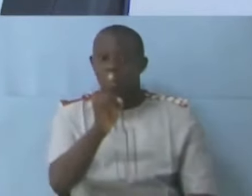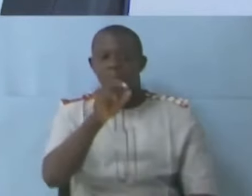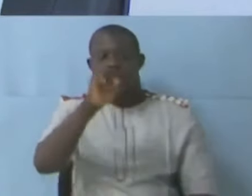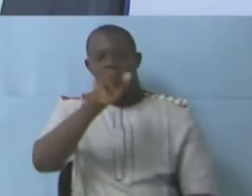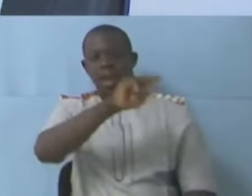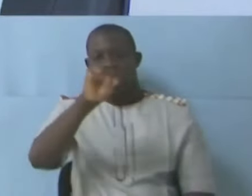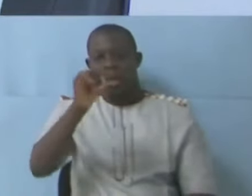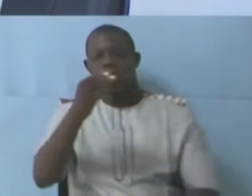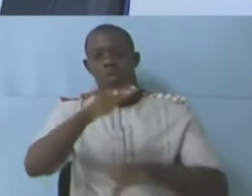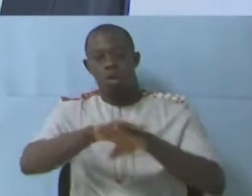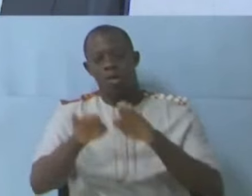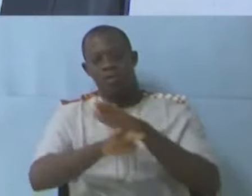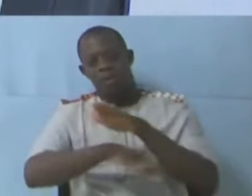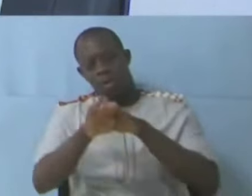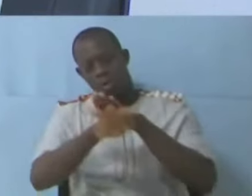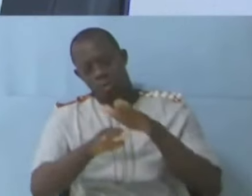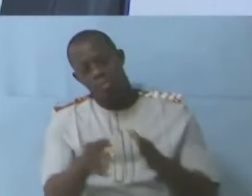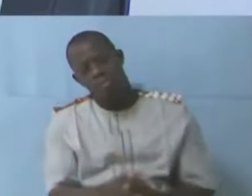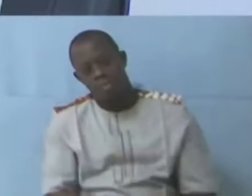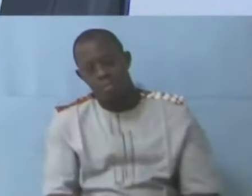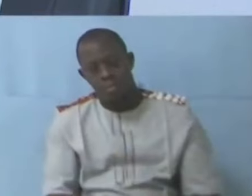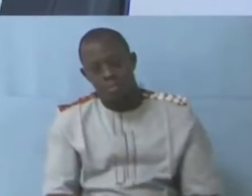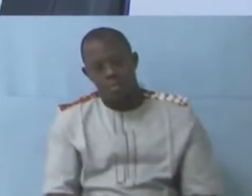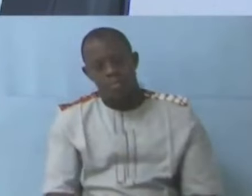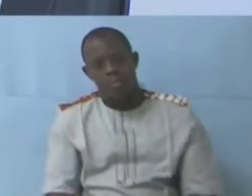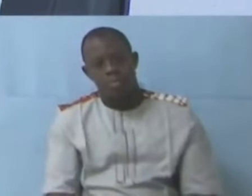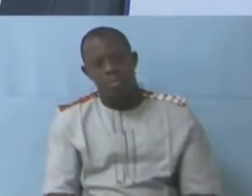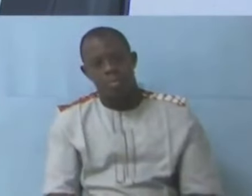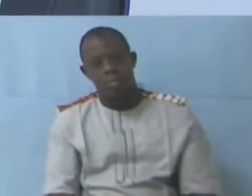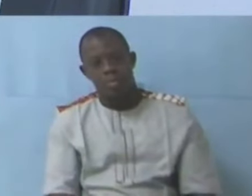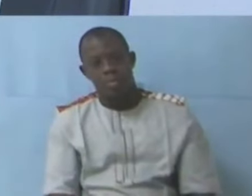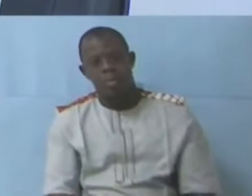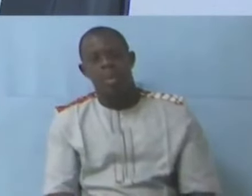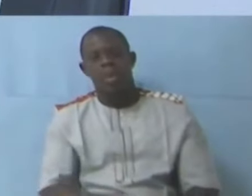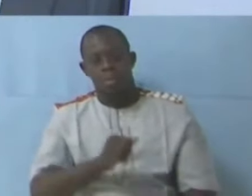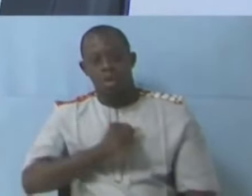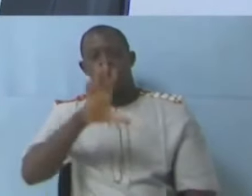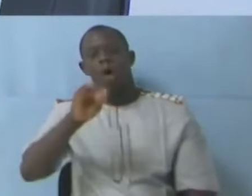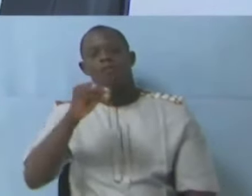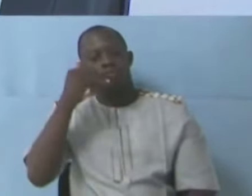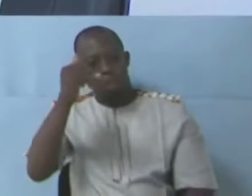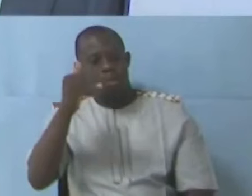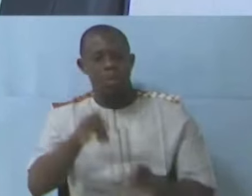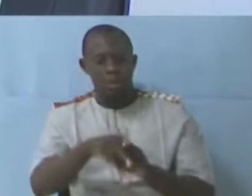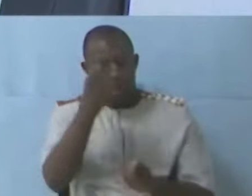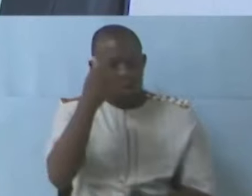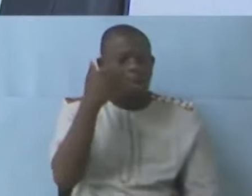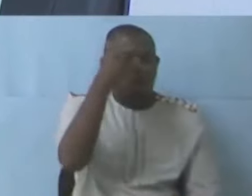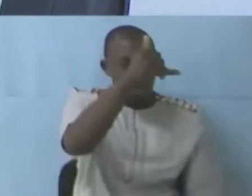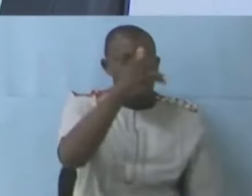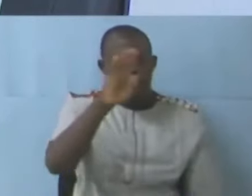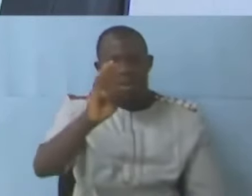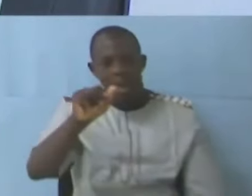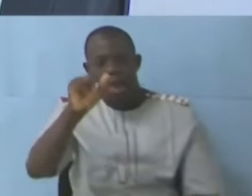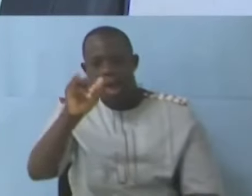him whether he was okay. He said yes I'm okay but Sane is down. Ma tek ma hang up ma call Bailo daj ko mom fan la neka. I hang up and